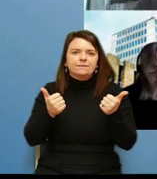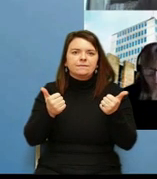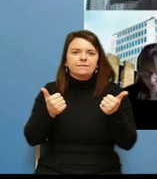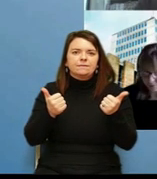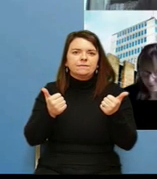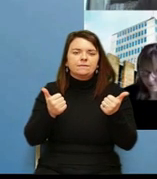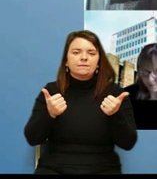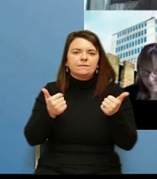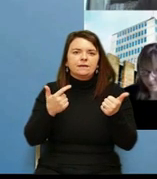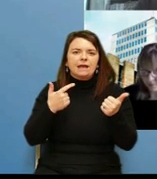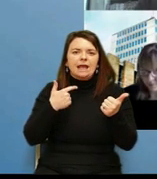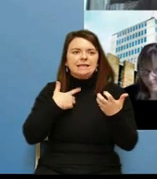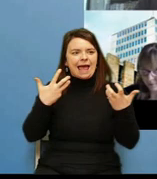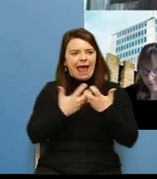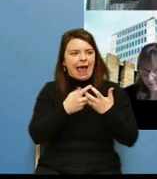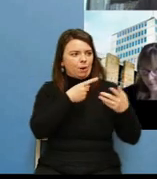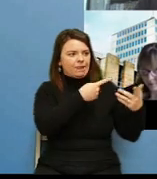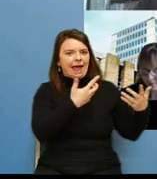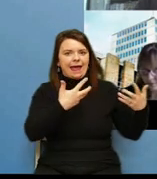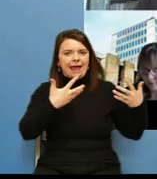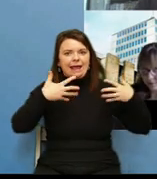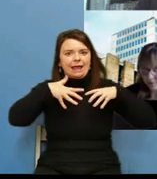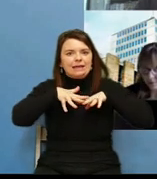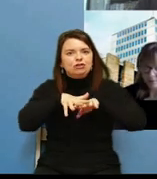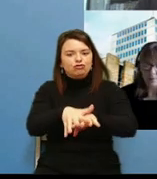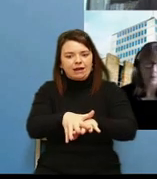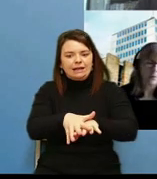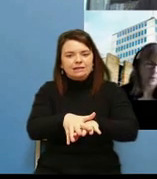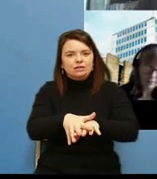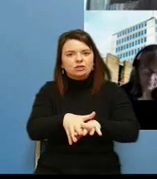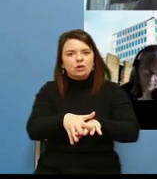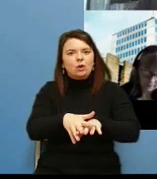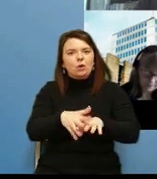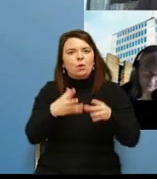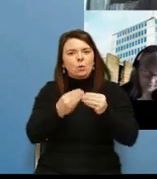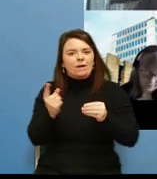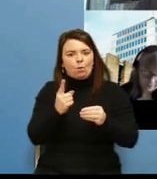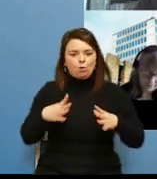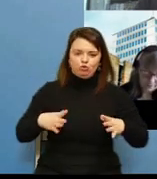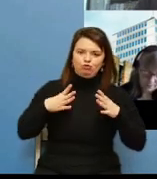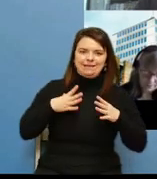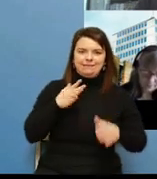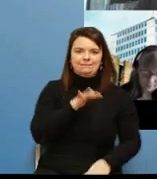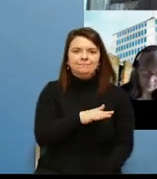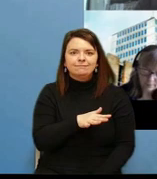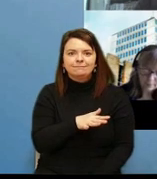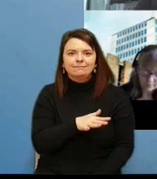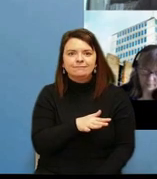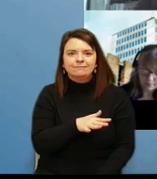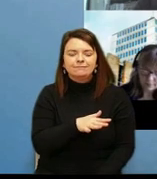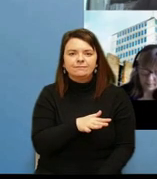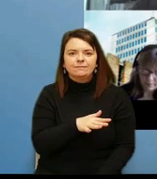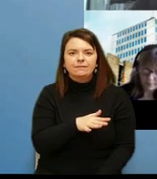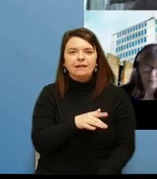positive. I guess it's how it integrates with the existing face-to-face